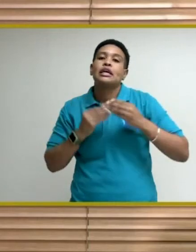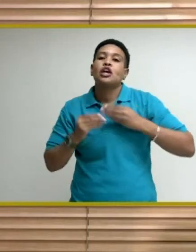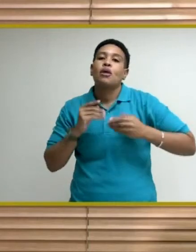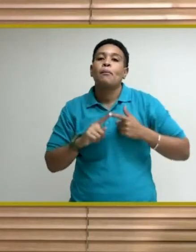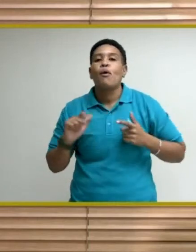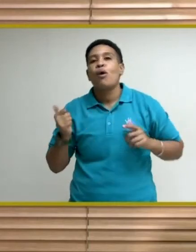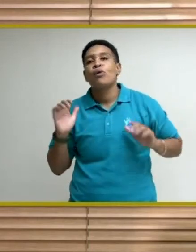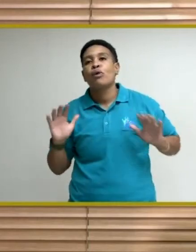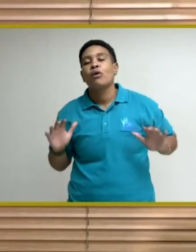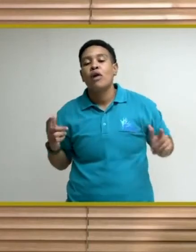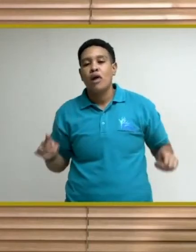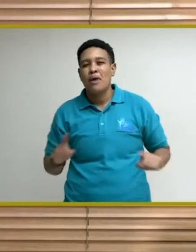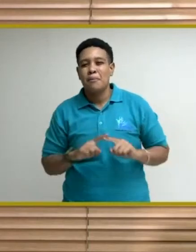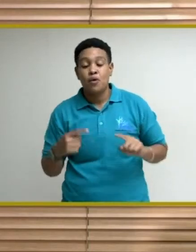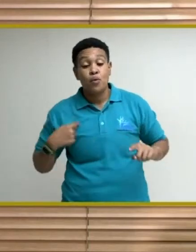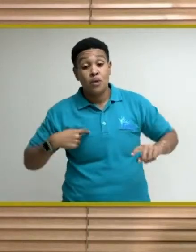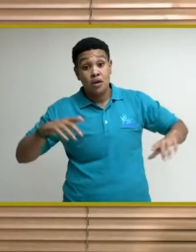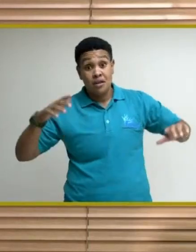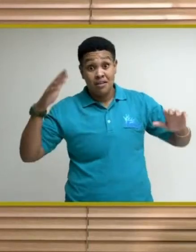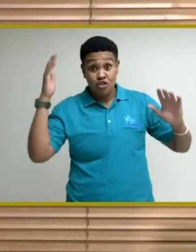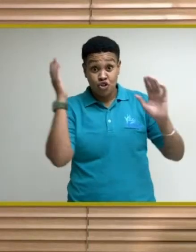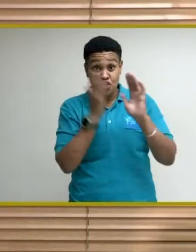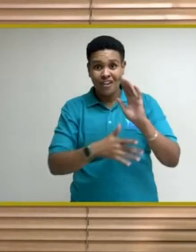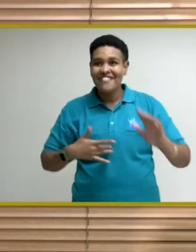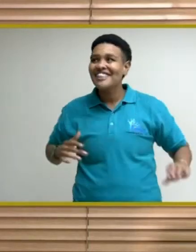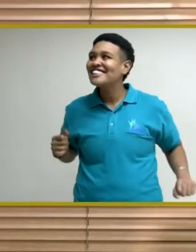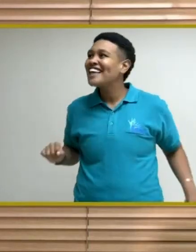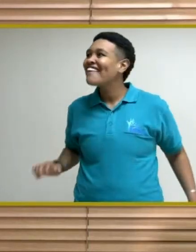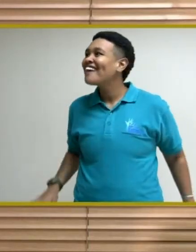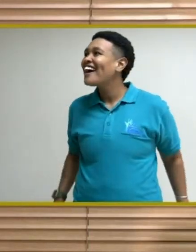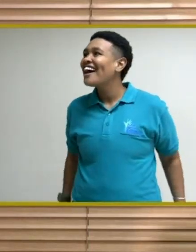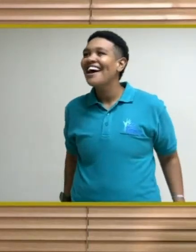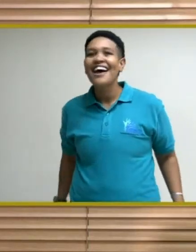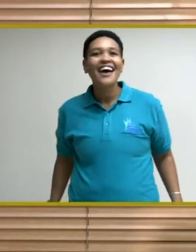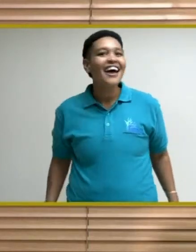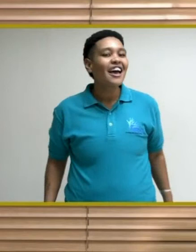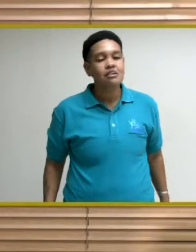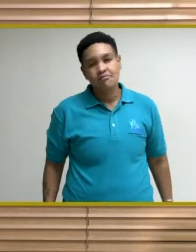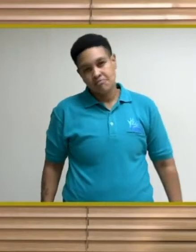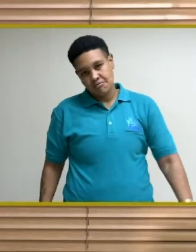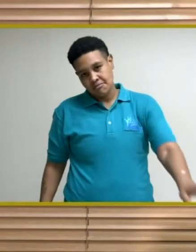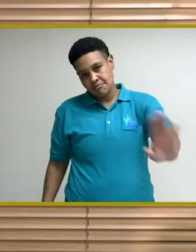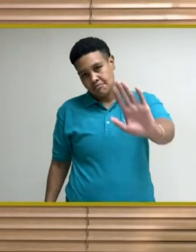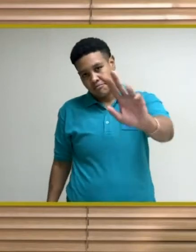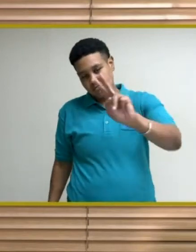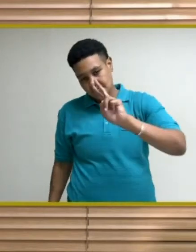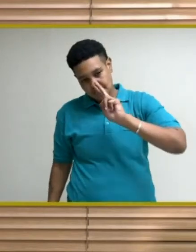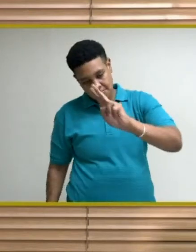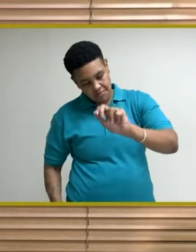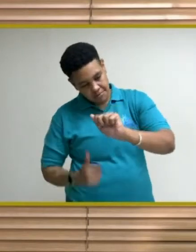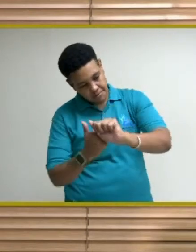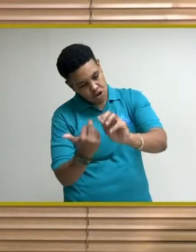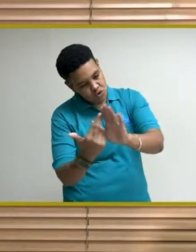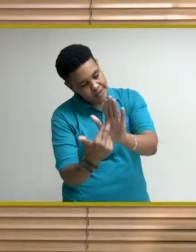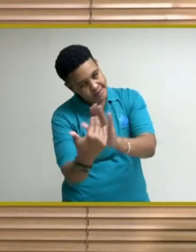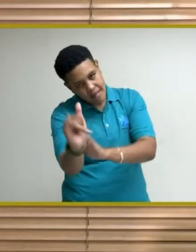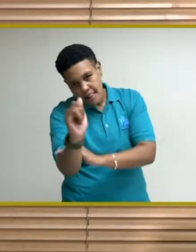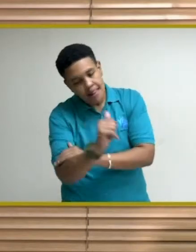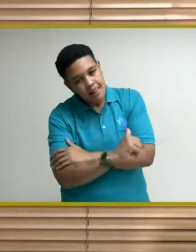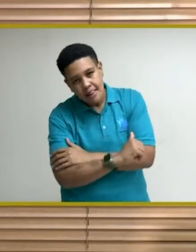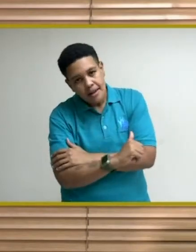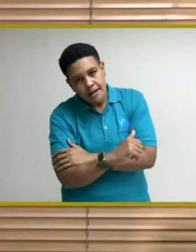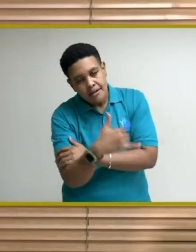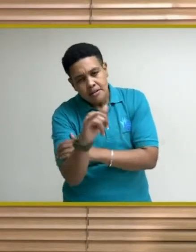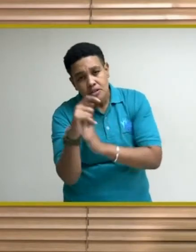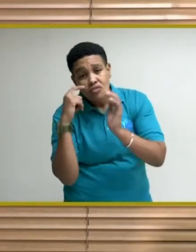otherwise. But we are not out of the danger zone. We must continue to observe the protocols. We must continue to recognize that